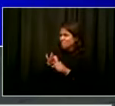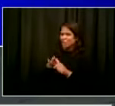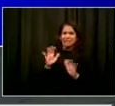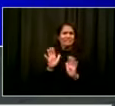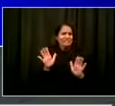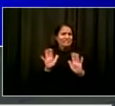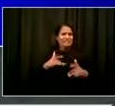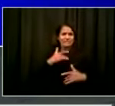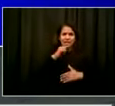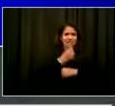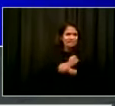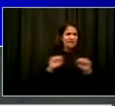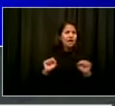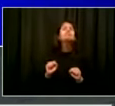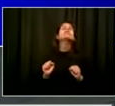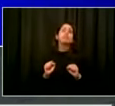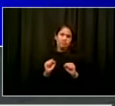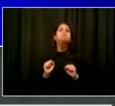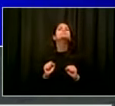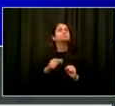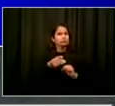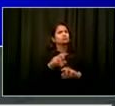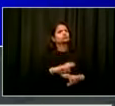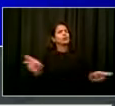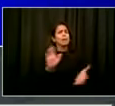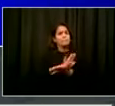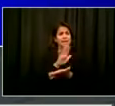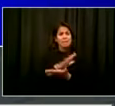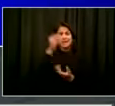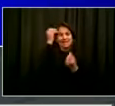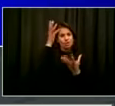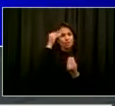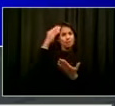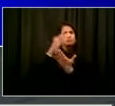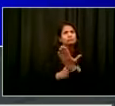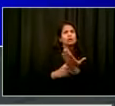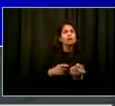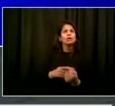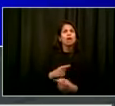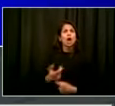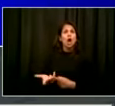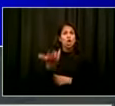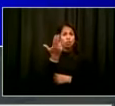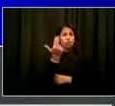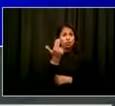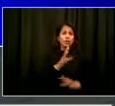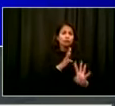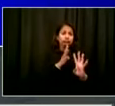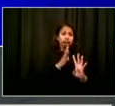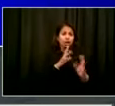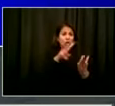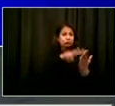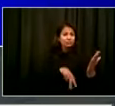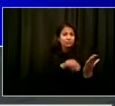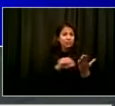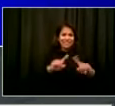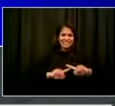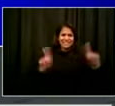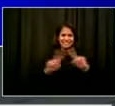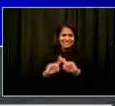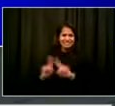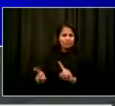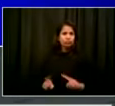vote in person, voting safely largely reflects the core four. Wear a face covering, keep your hands clean, try